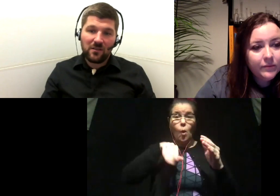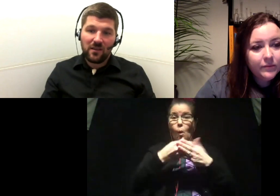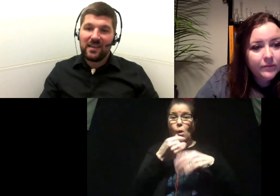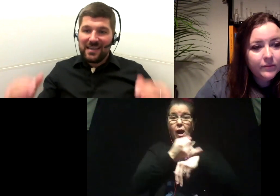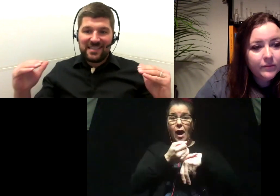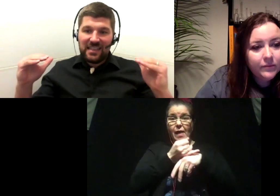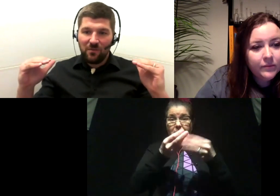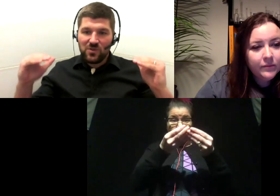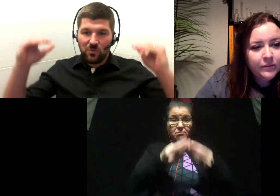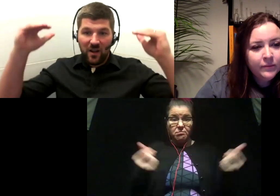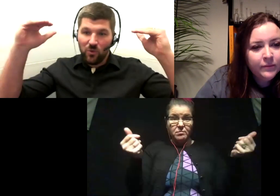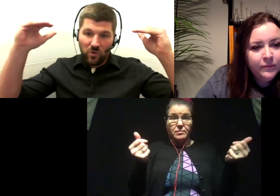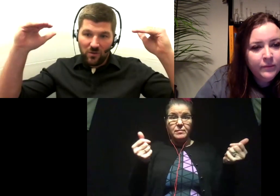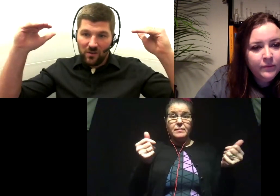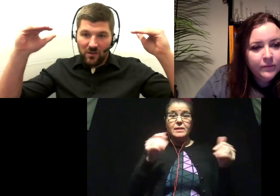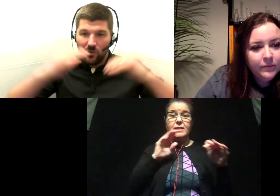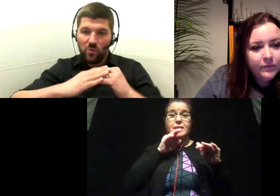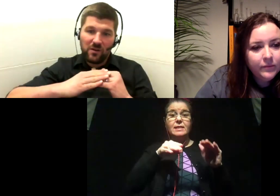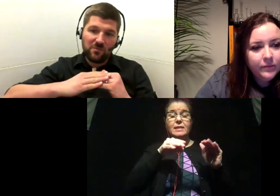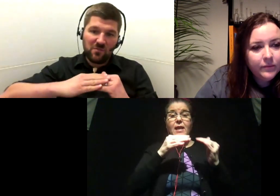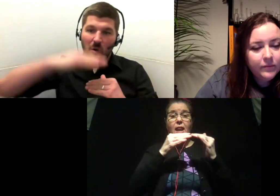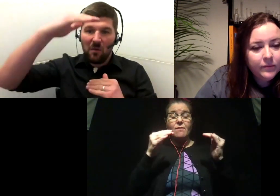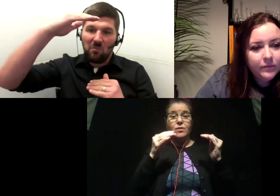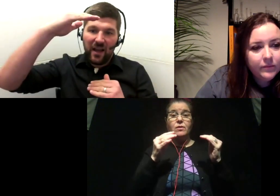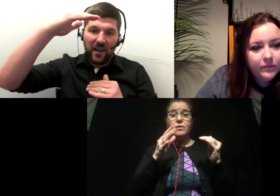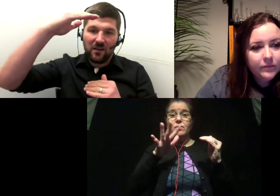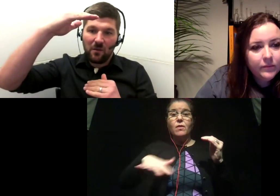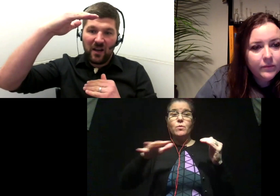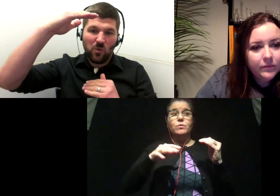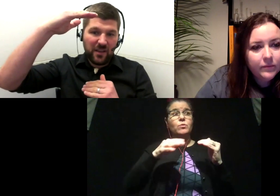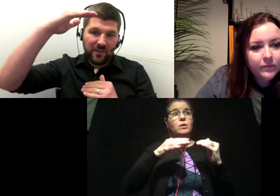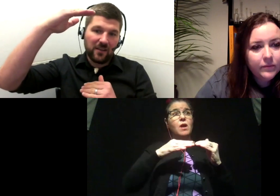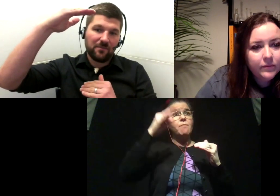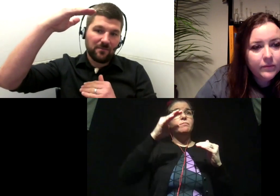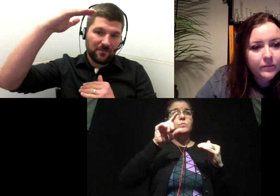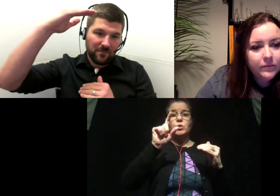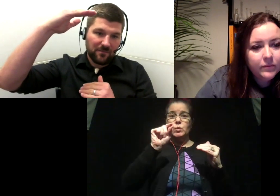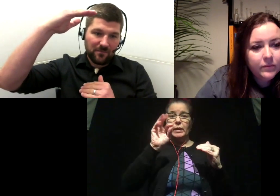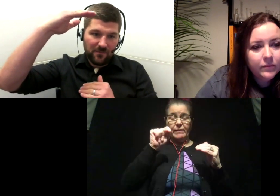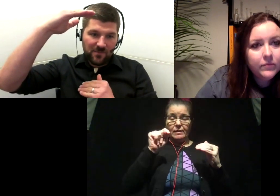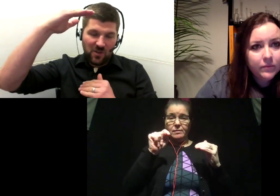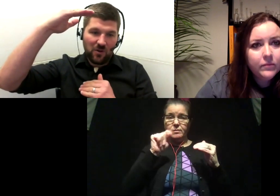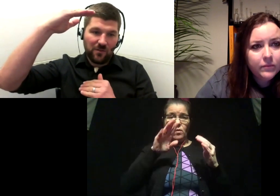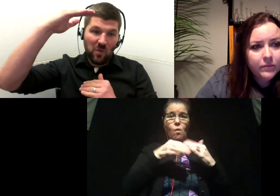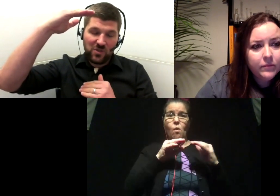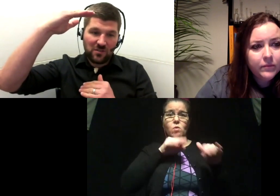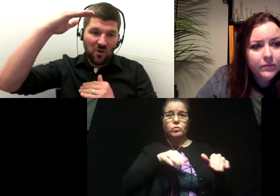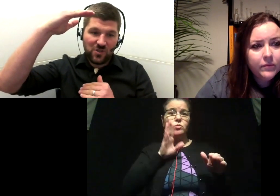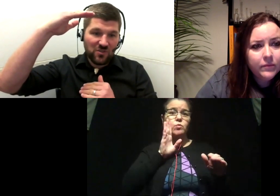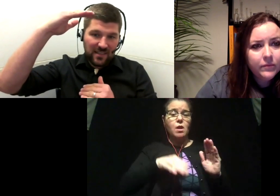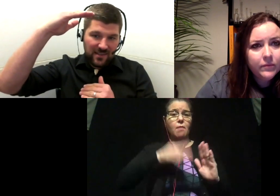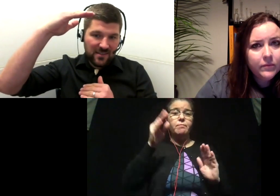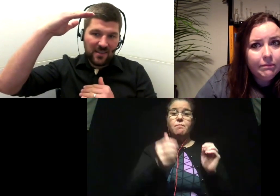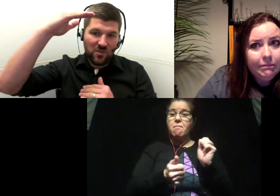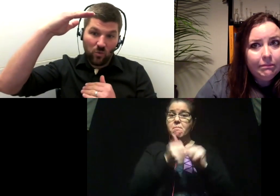to melt, sea levels around the world would go up by about 20 feet. So most